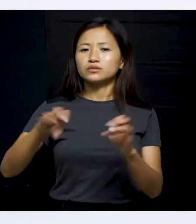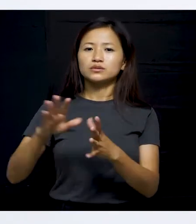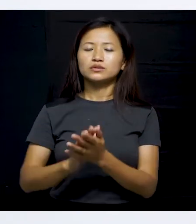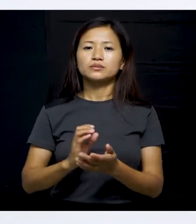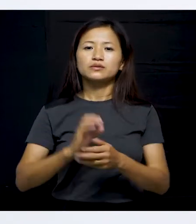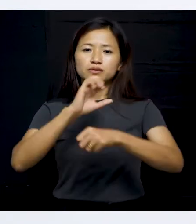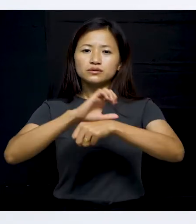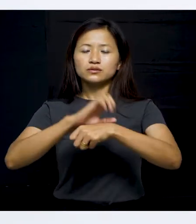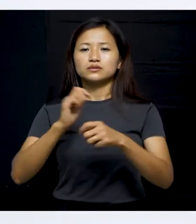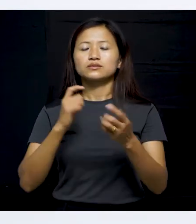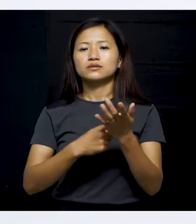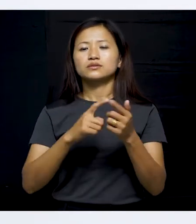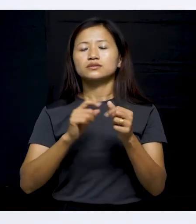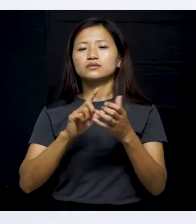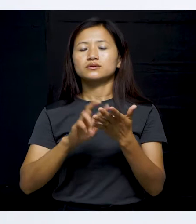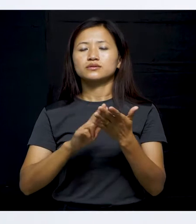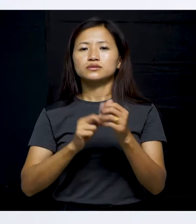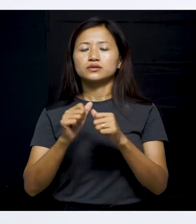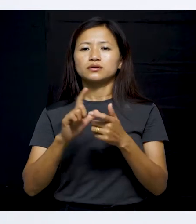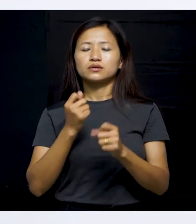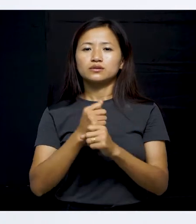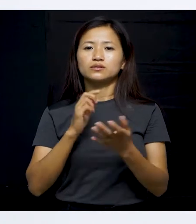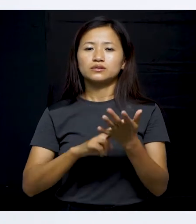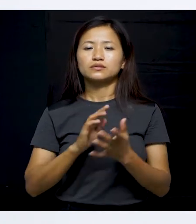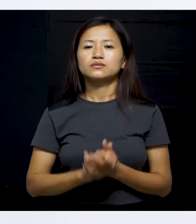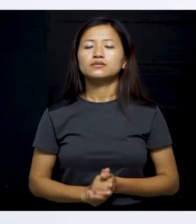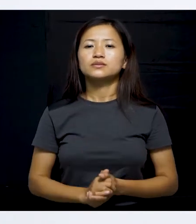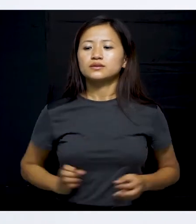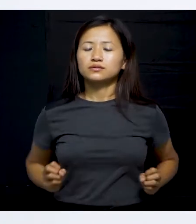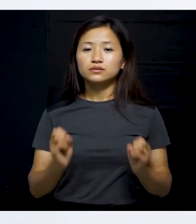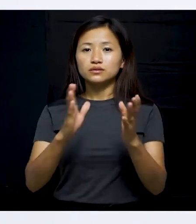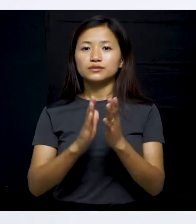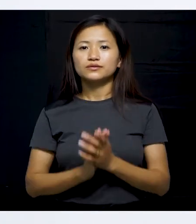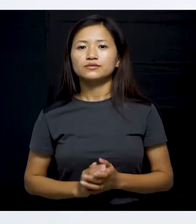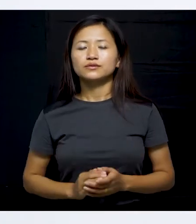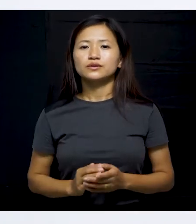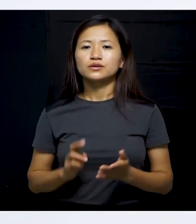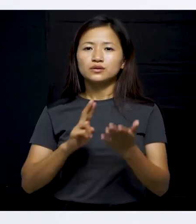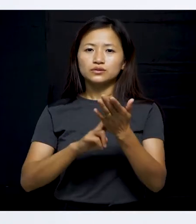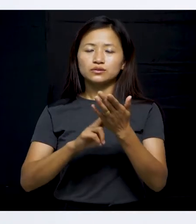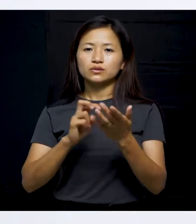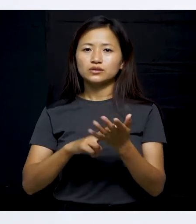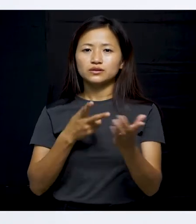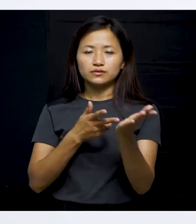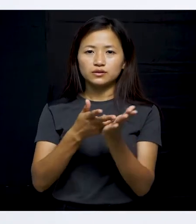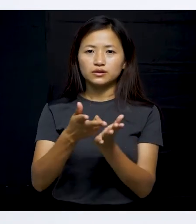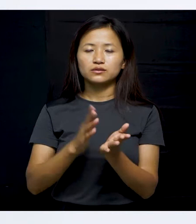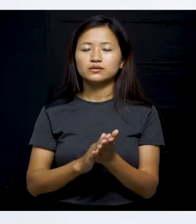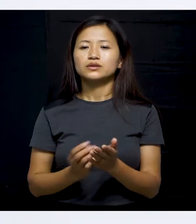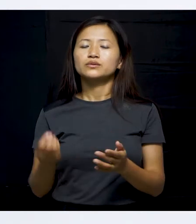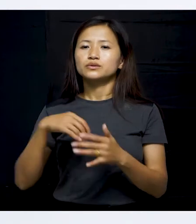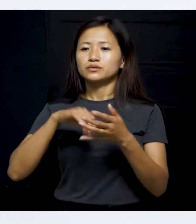Christian religion. So he did that, and he started from the Nokte village, which is in